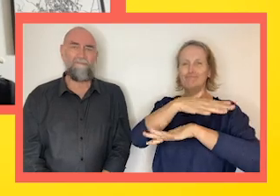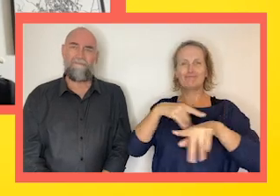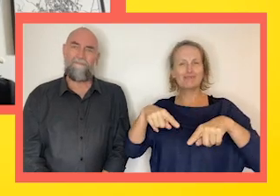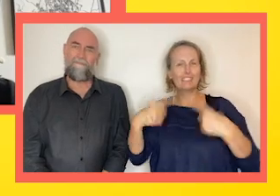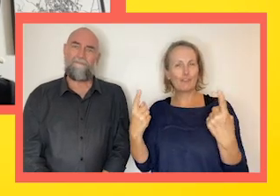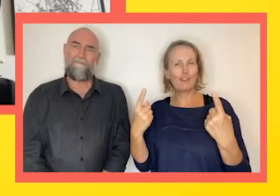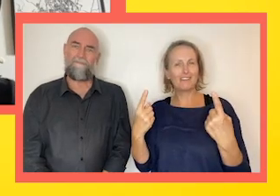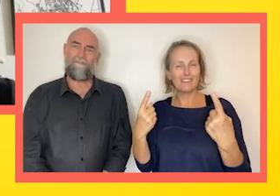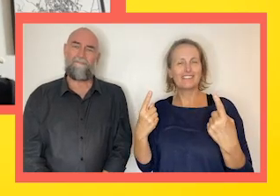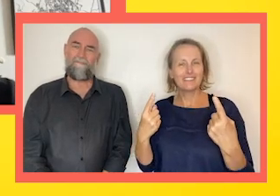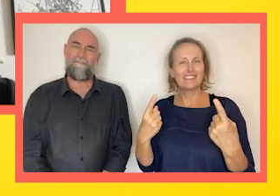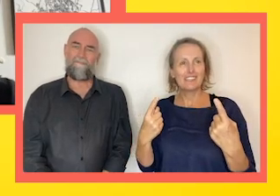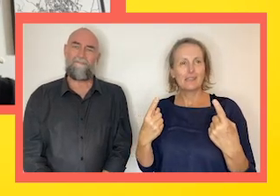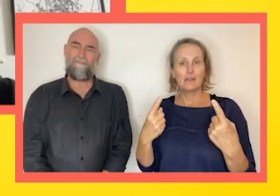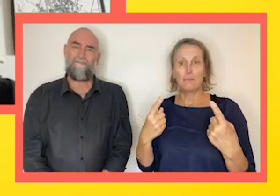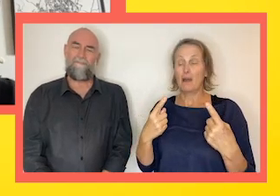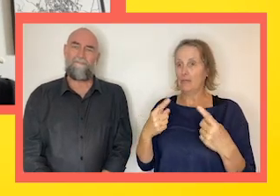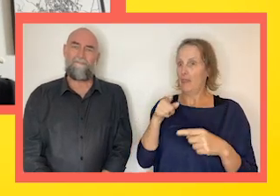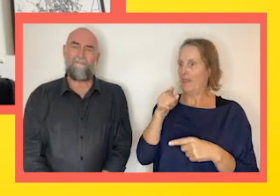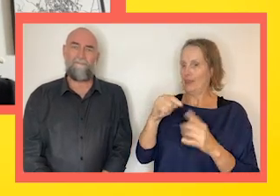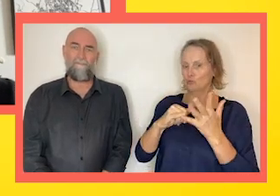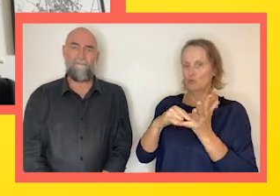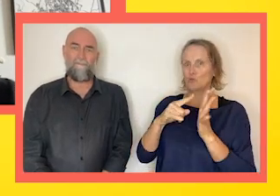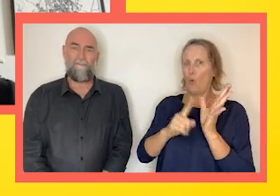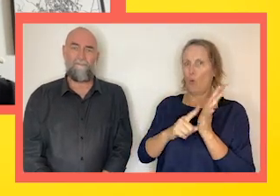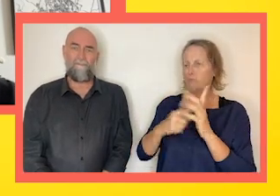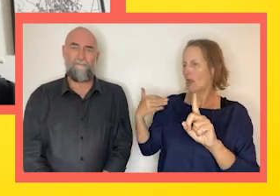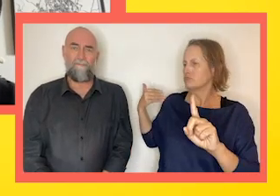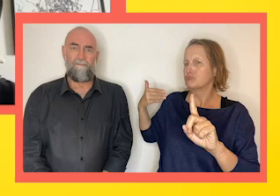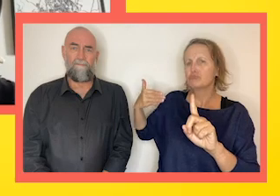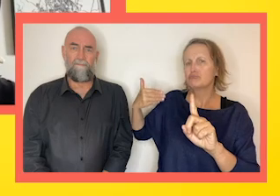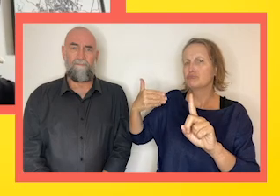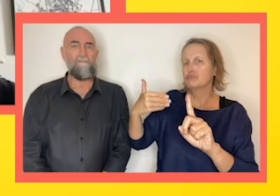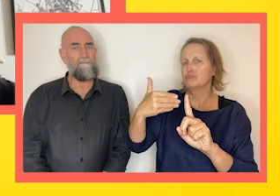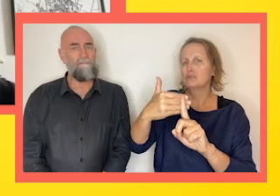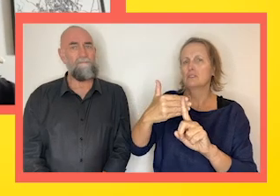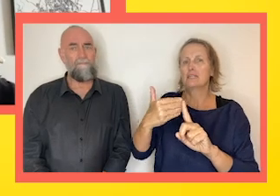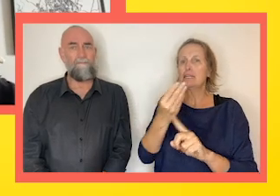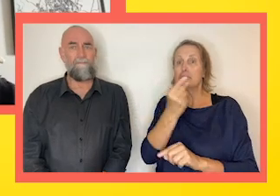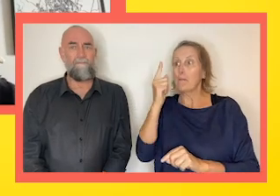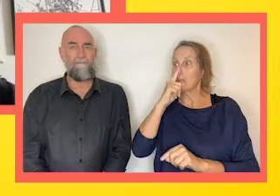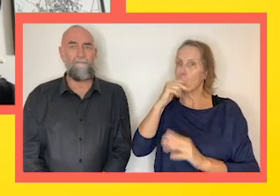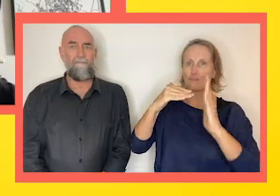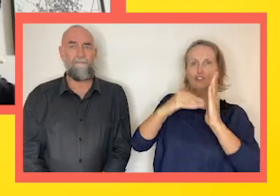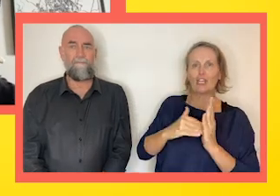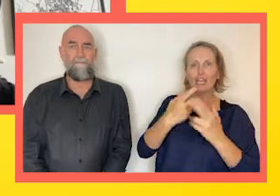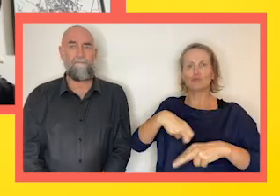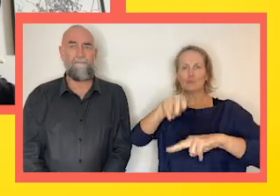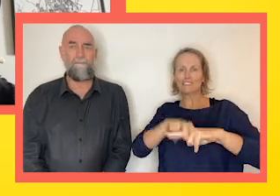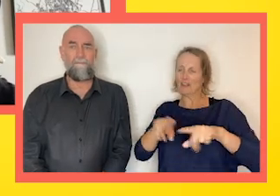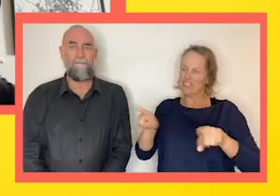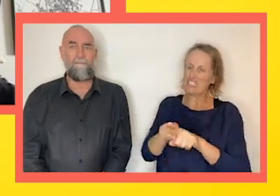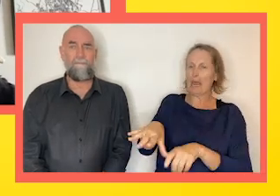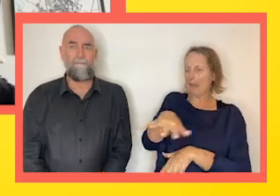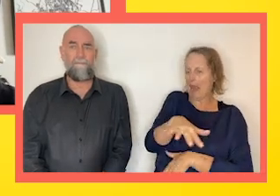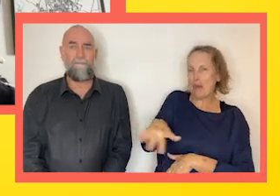used to going down to the track, I guess, but very historic sort of thing. There's some people that'll be putting their deck chairs out and sitting in exactly